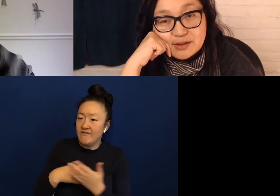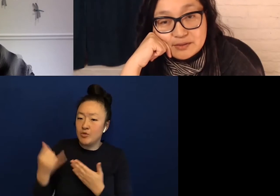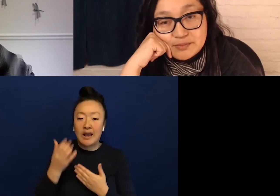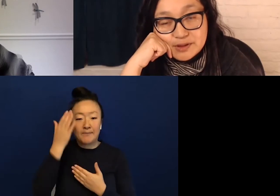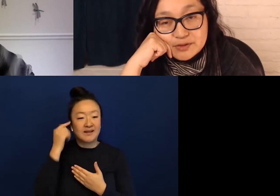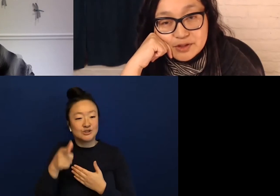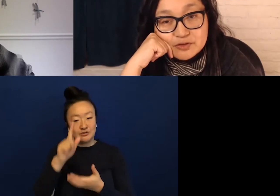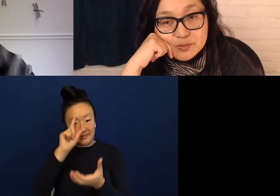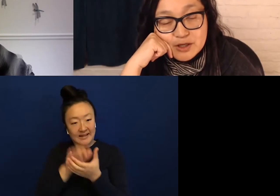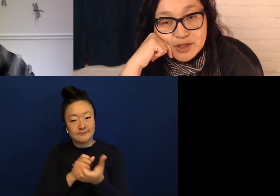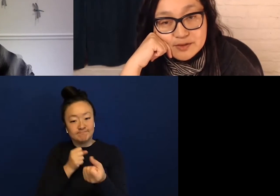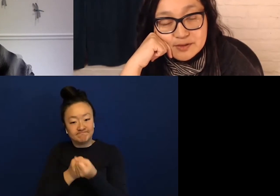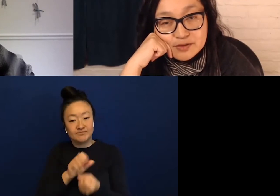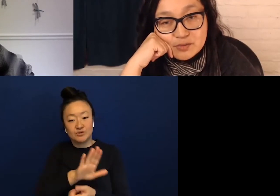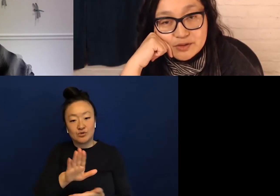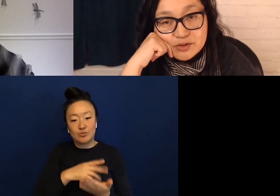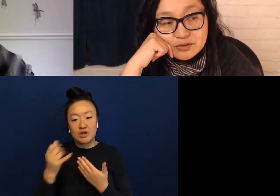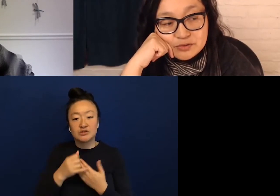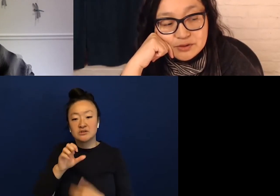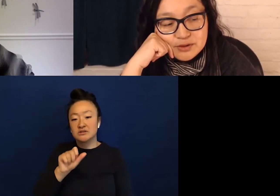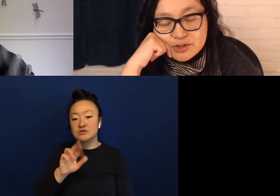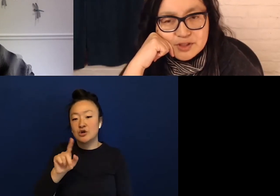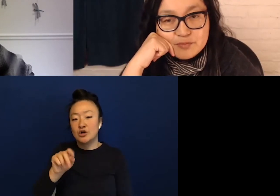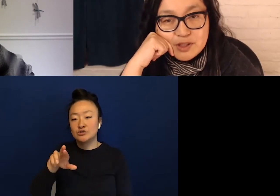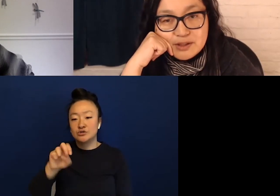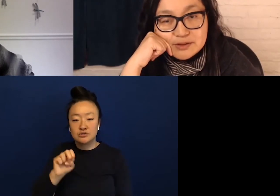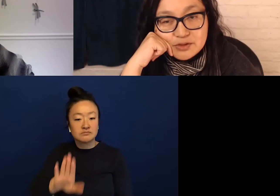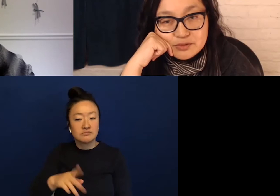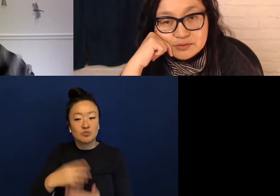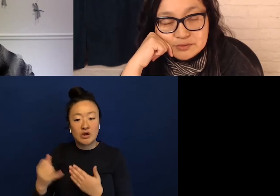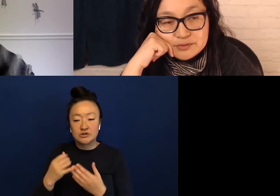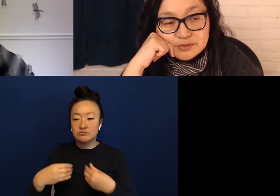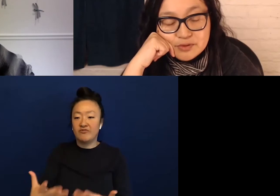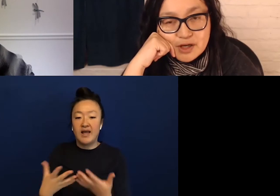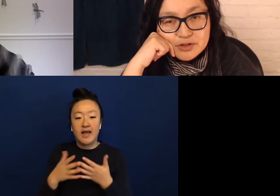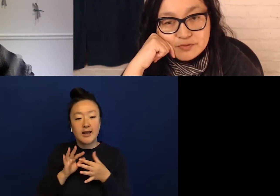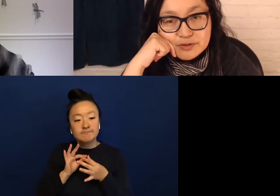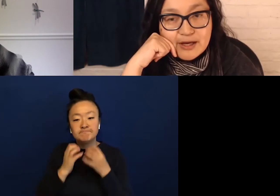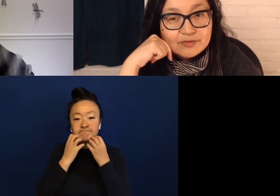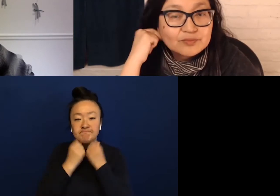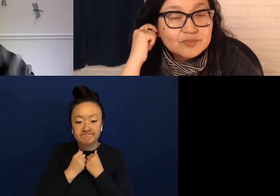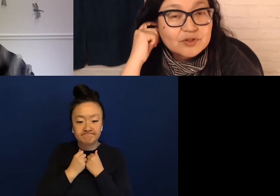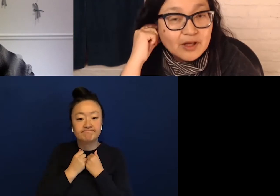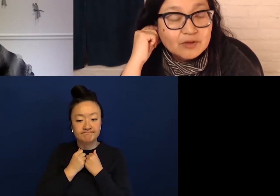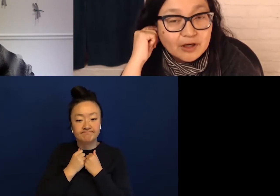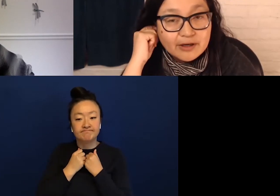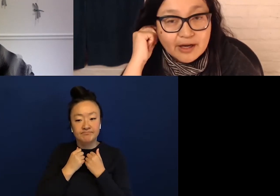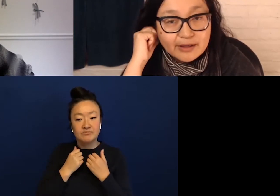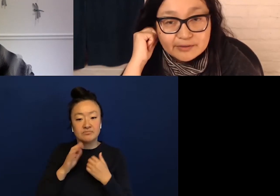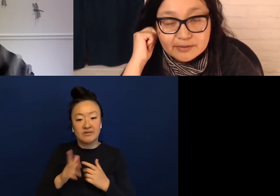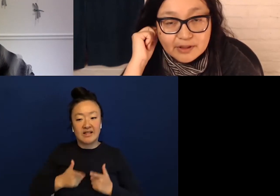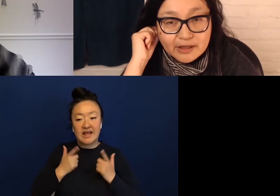projects and Sartre's projects as a way to just give meaning to all ages of your life. So in that